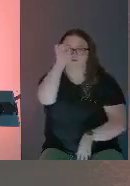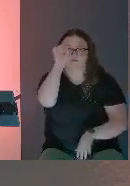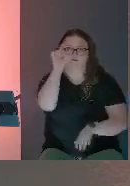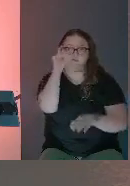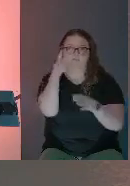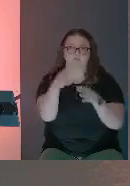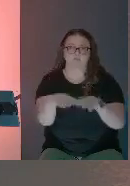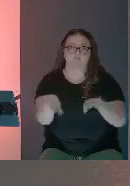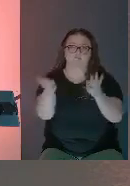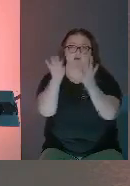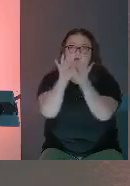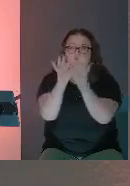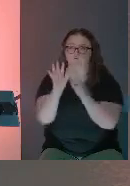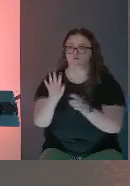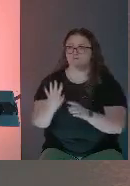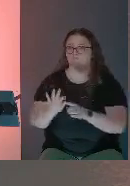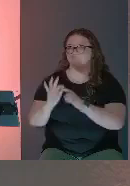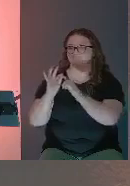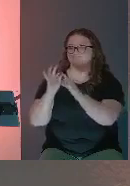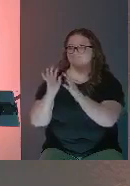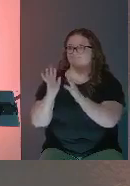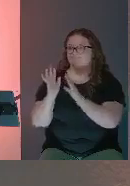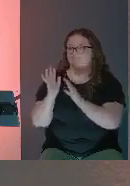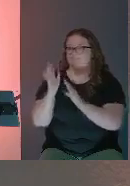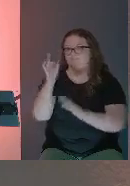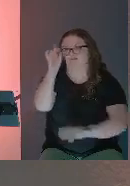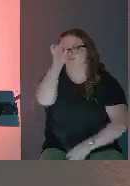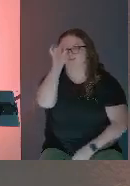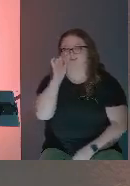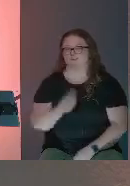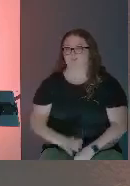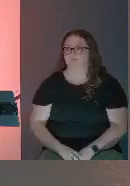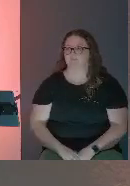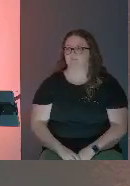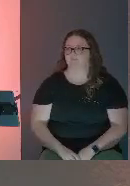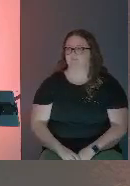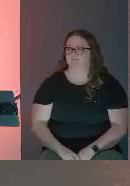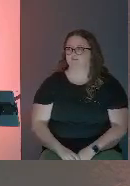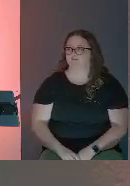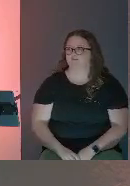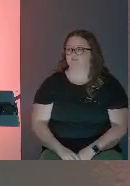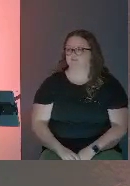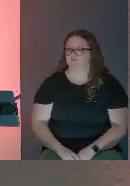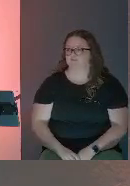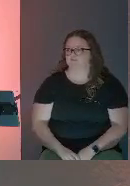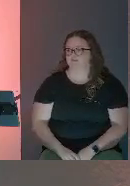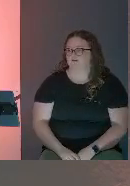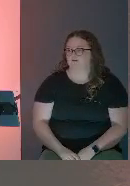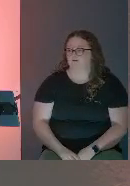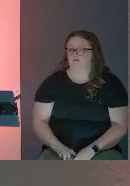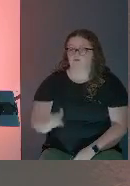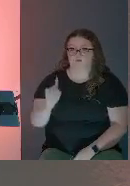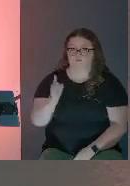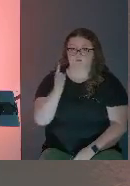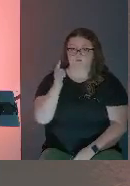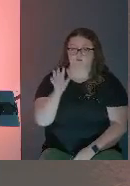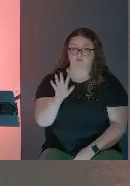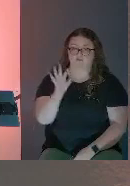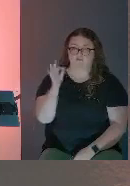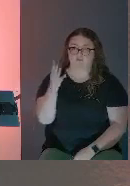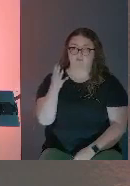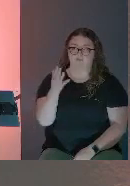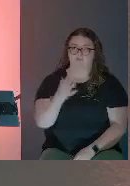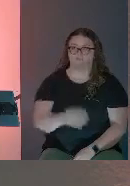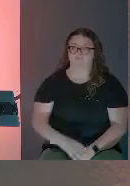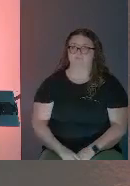mysteries, significant mysteries. We're going to look at the second of the two this morning. The first one is found